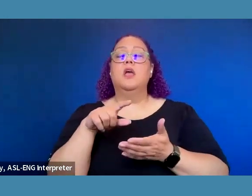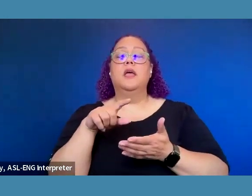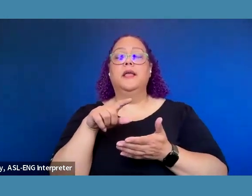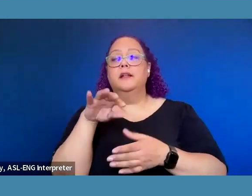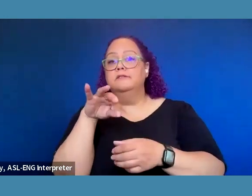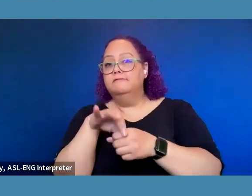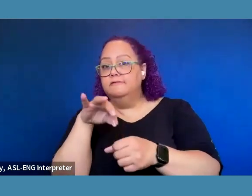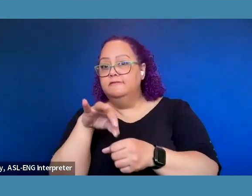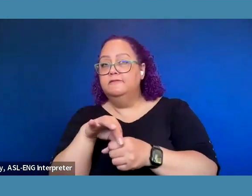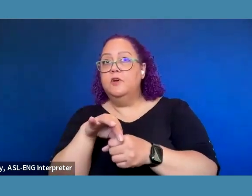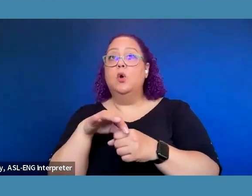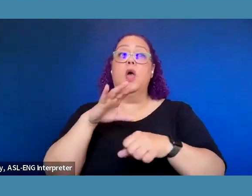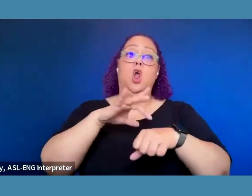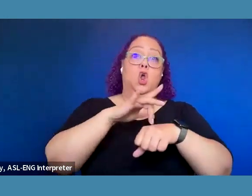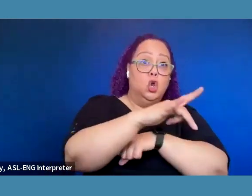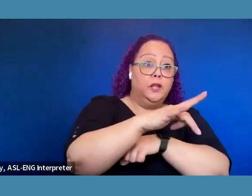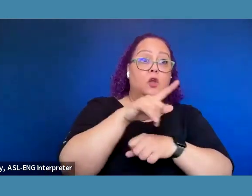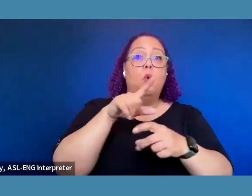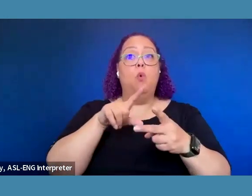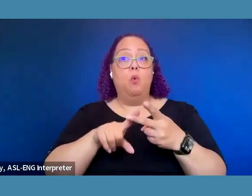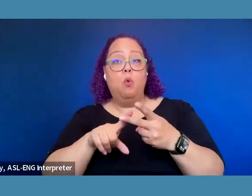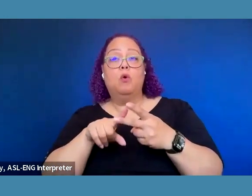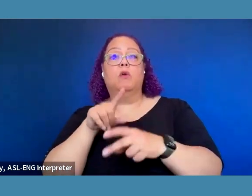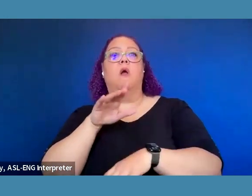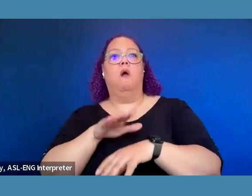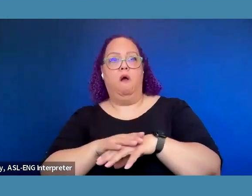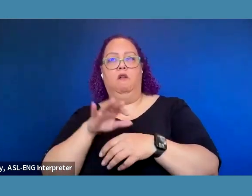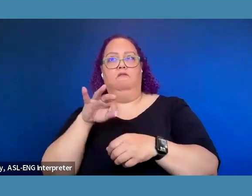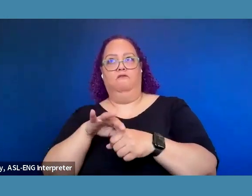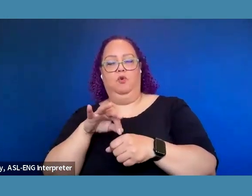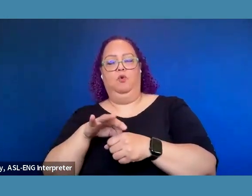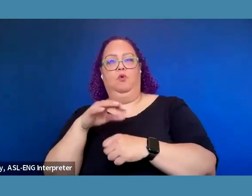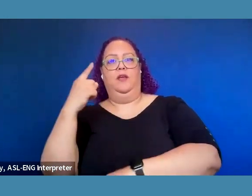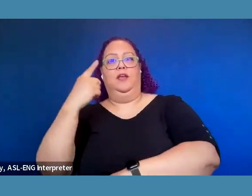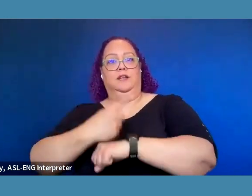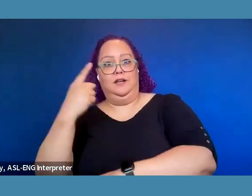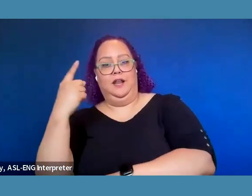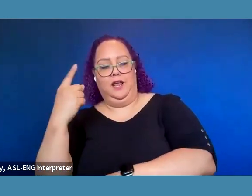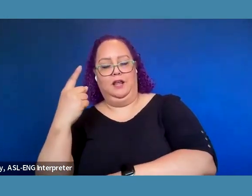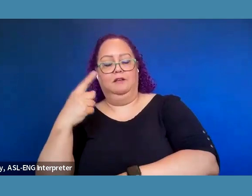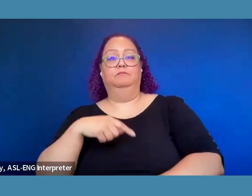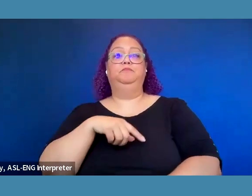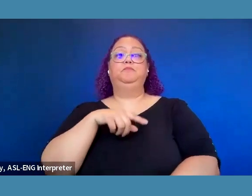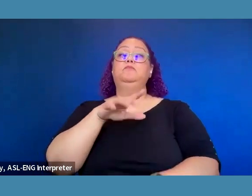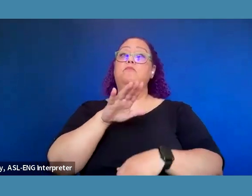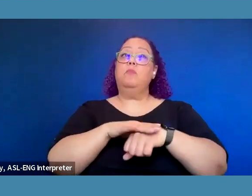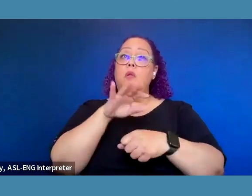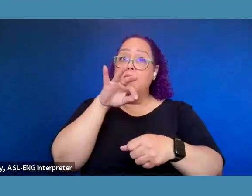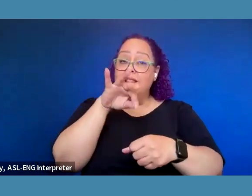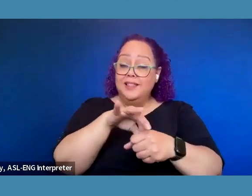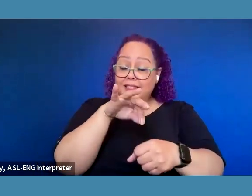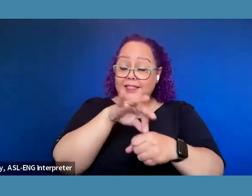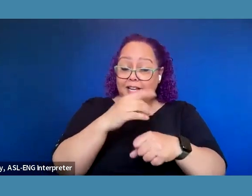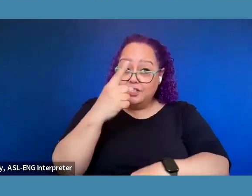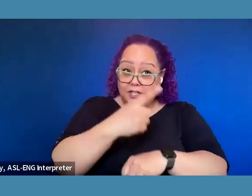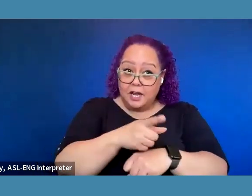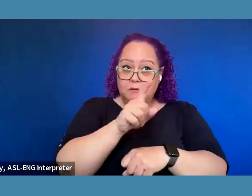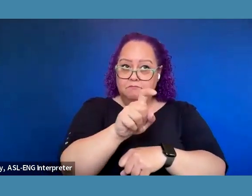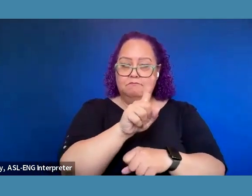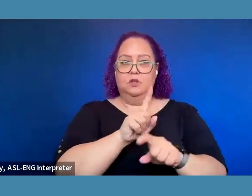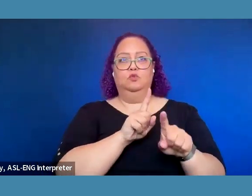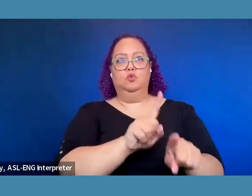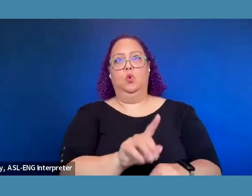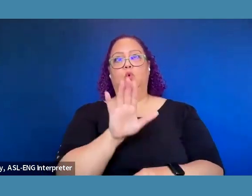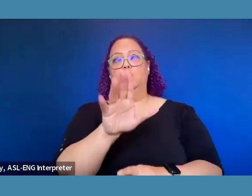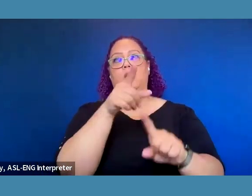open location in your county. But on election day, you will need to vote at your polling place. So